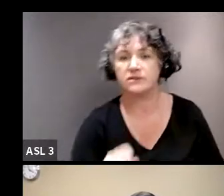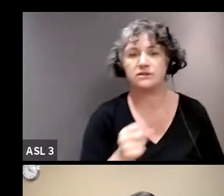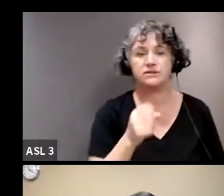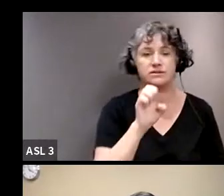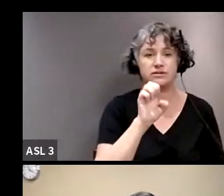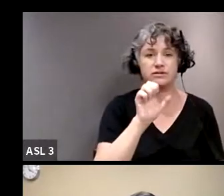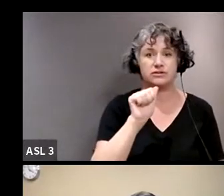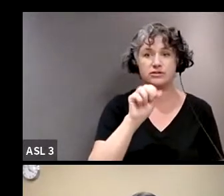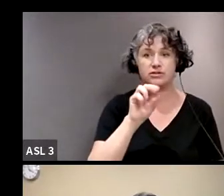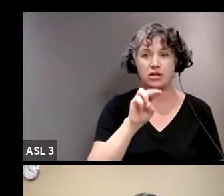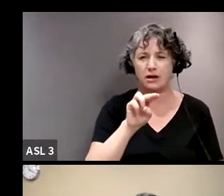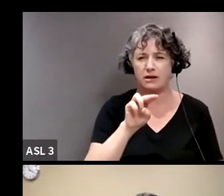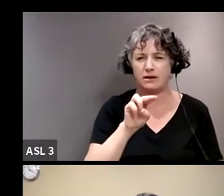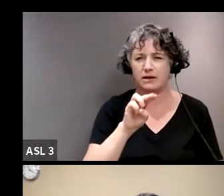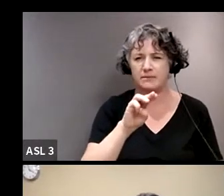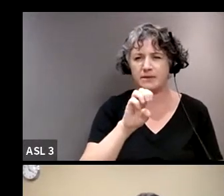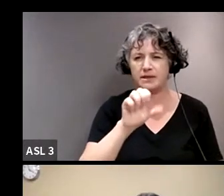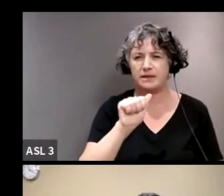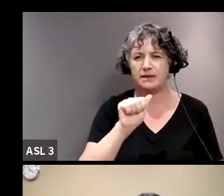meager